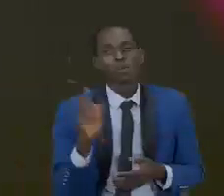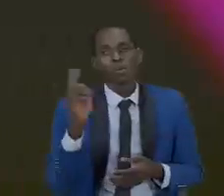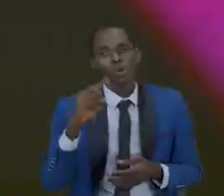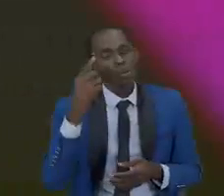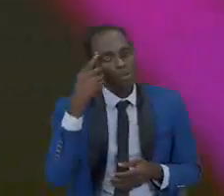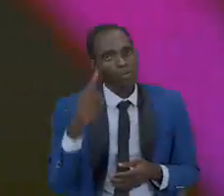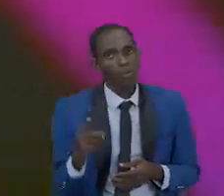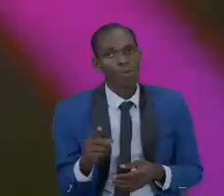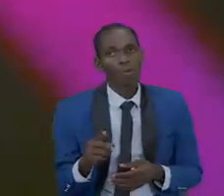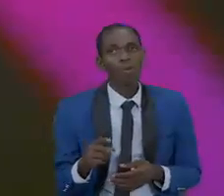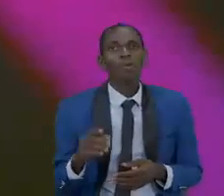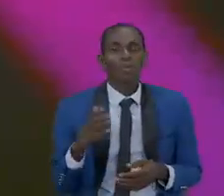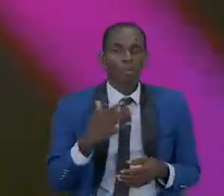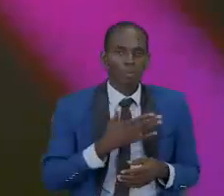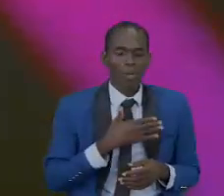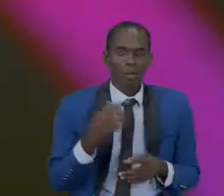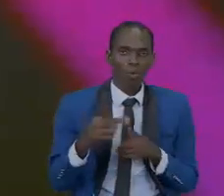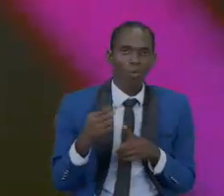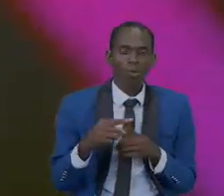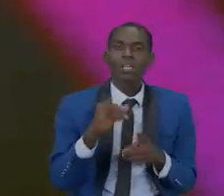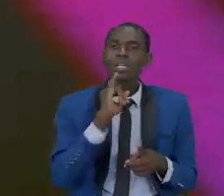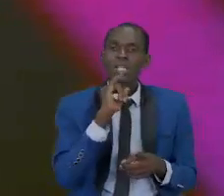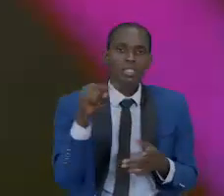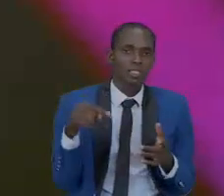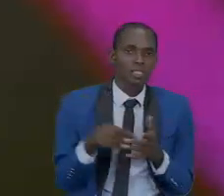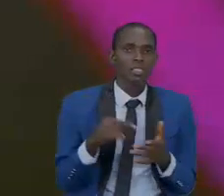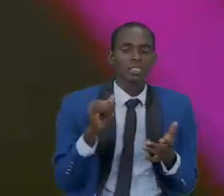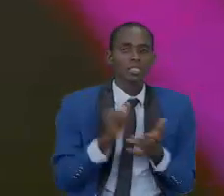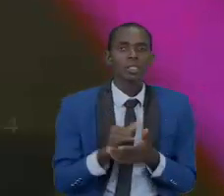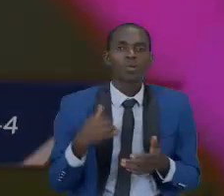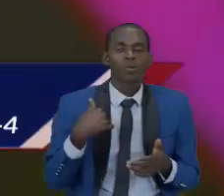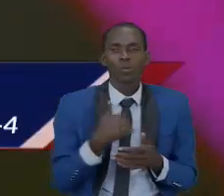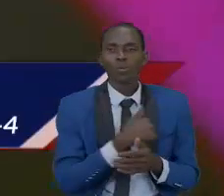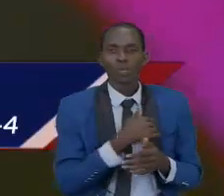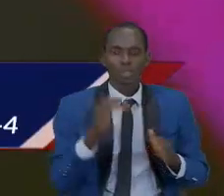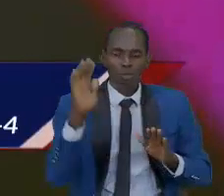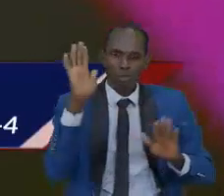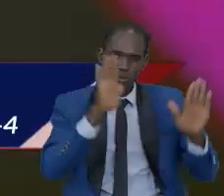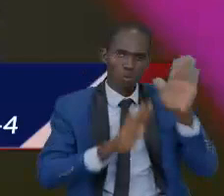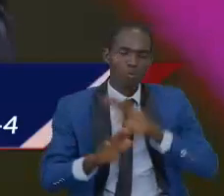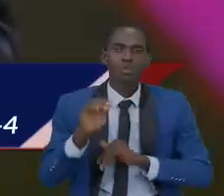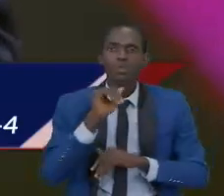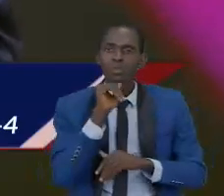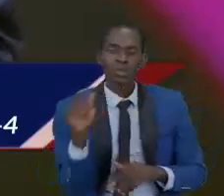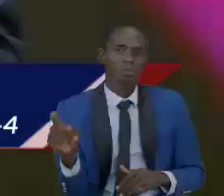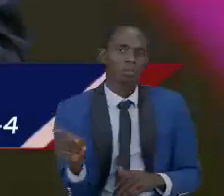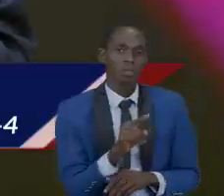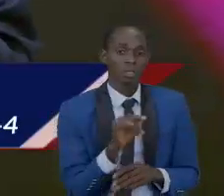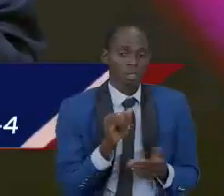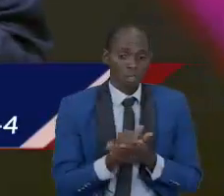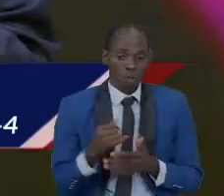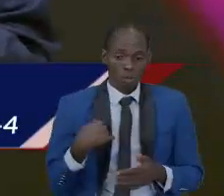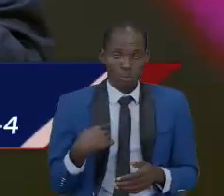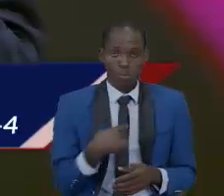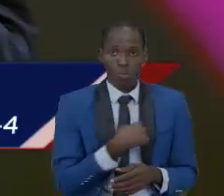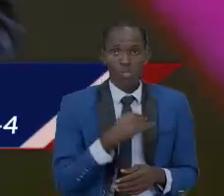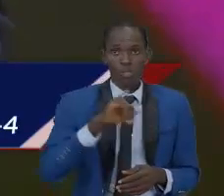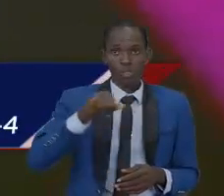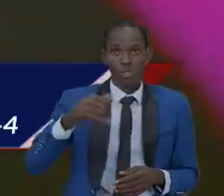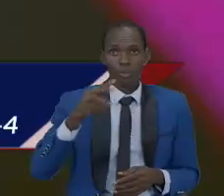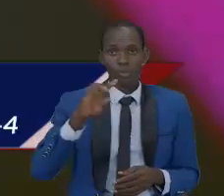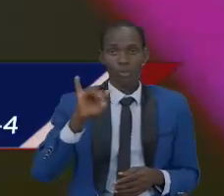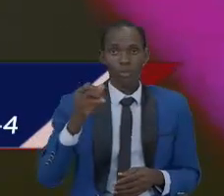my sentence is this that we trouble not them that we Jews